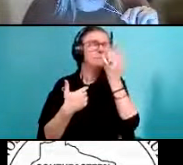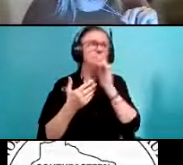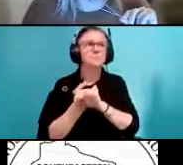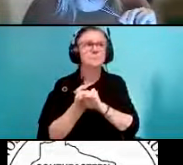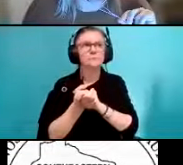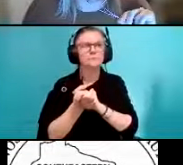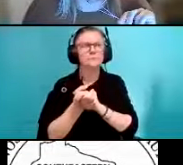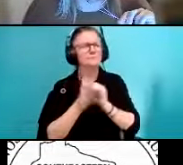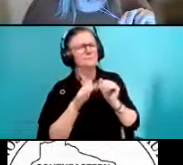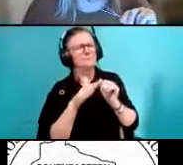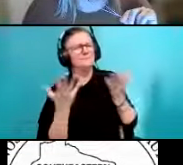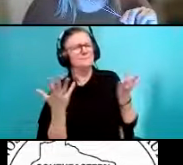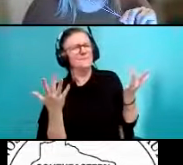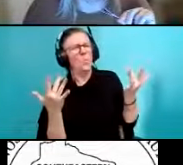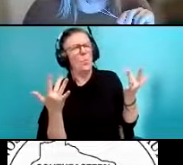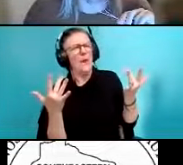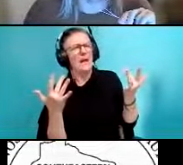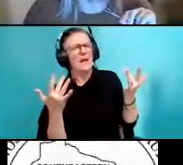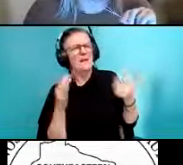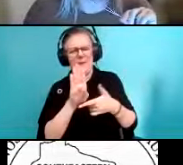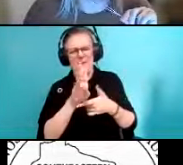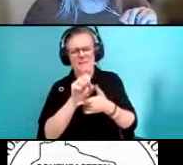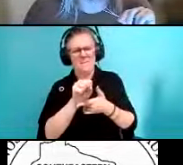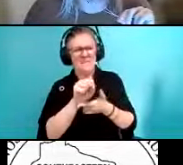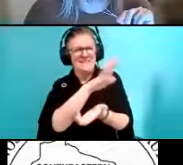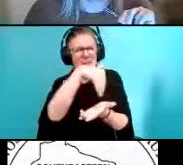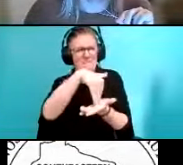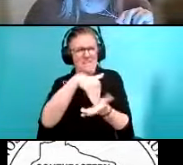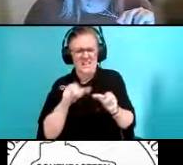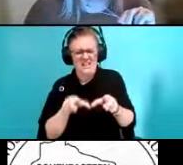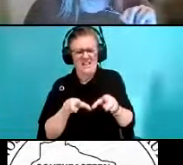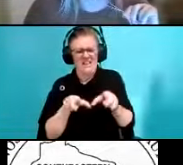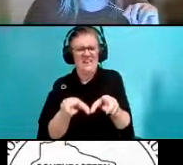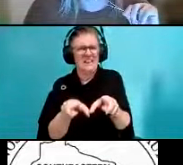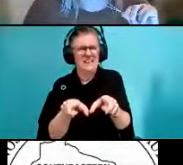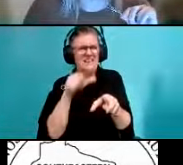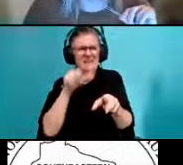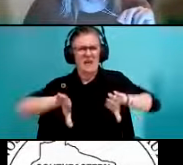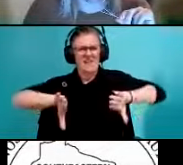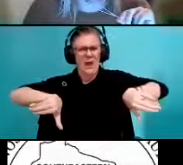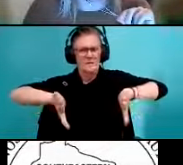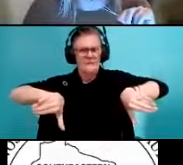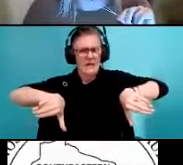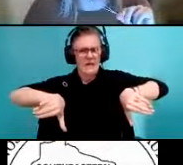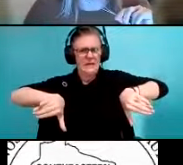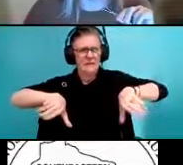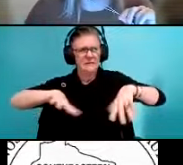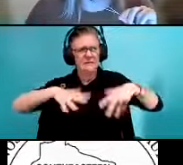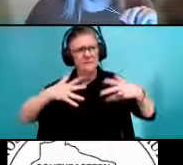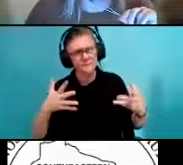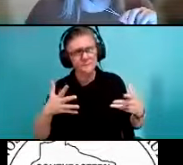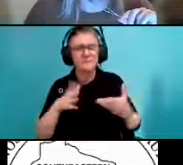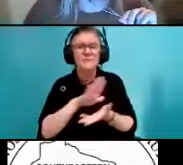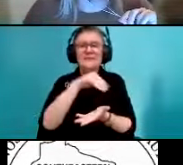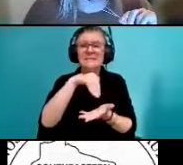you might be wondering, why would you want the bus lane on the center versus on the outside? And so center